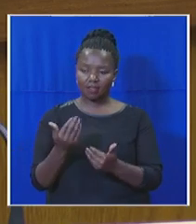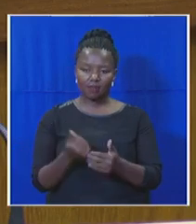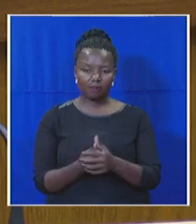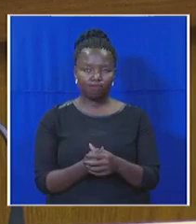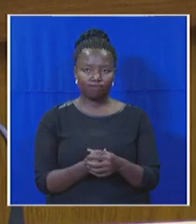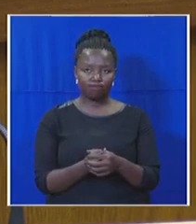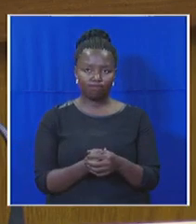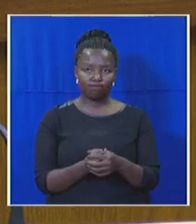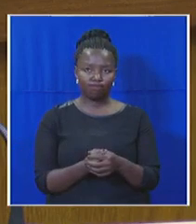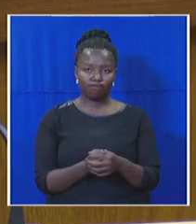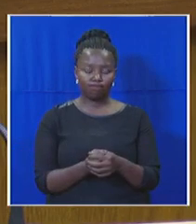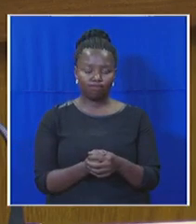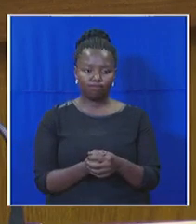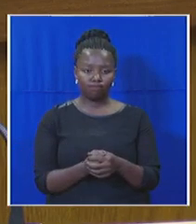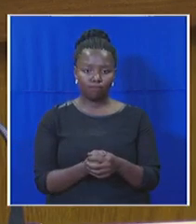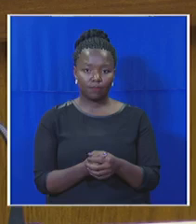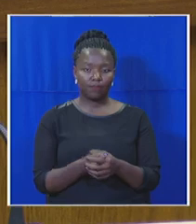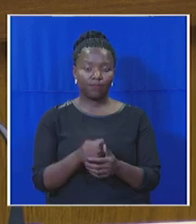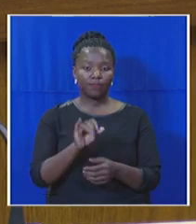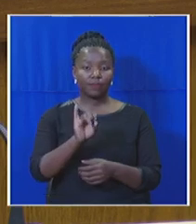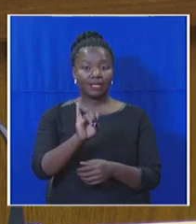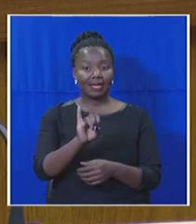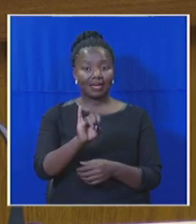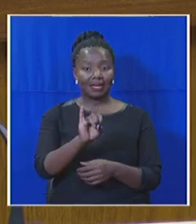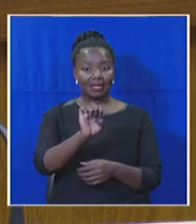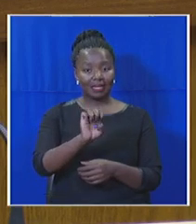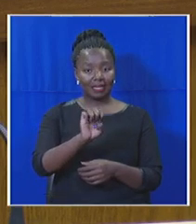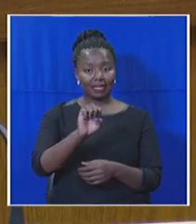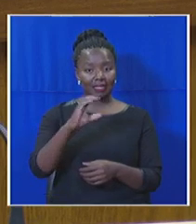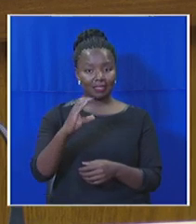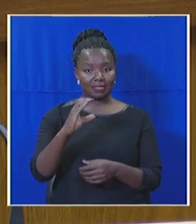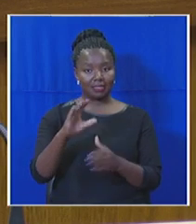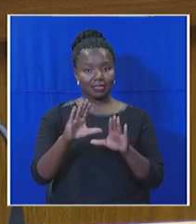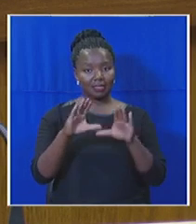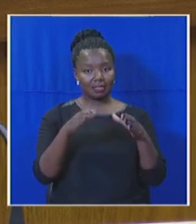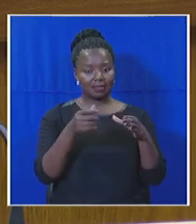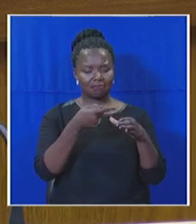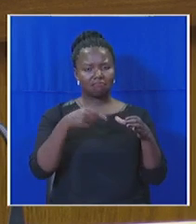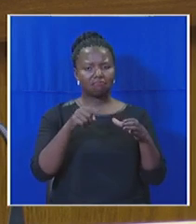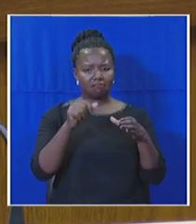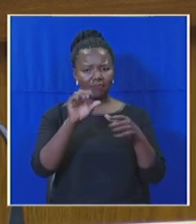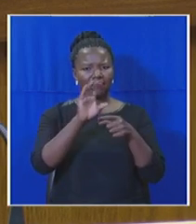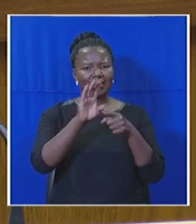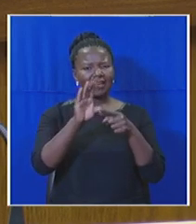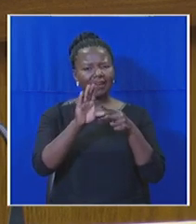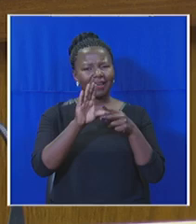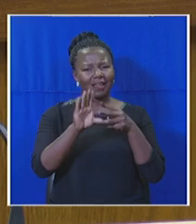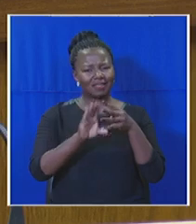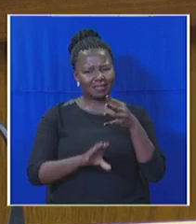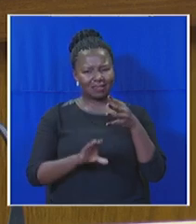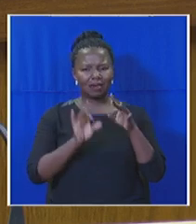The Independent Electoral Commission has clear criteria for